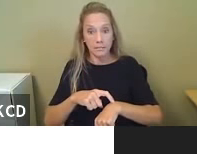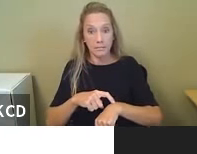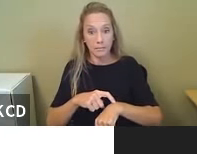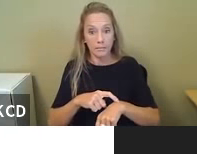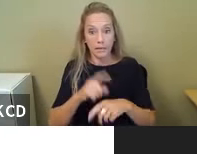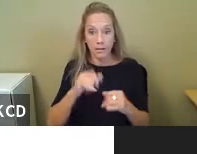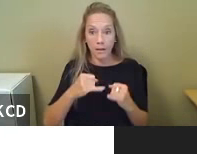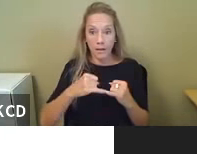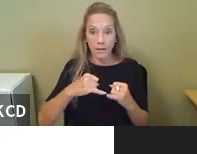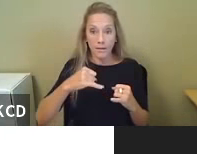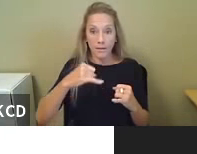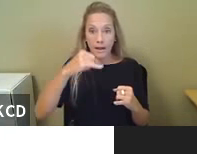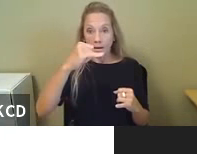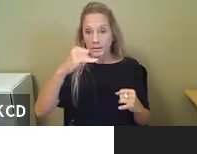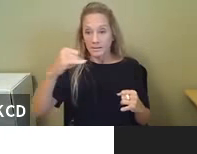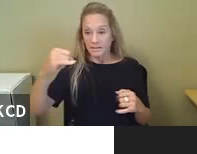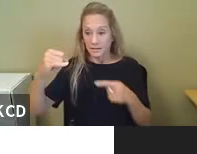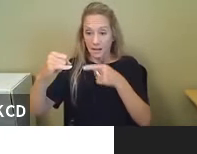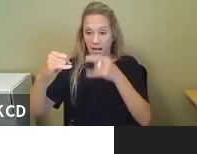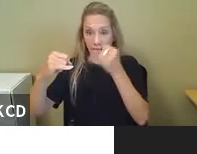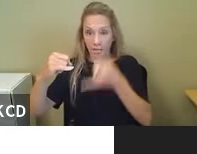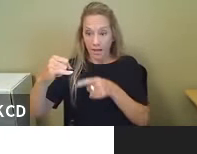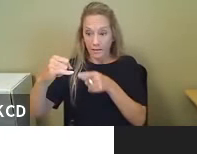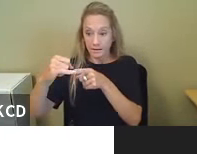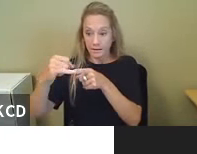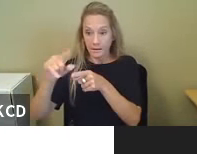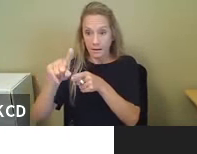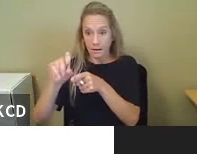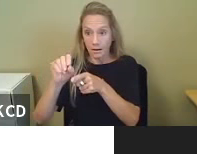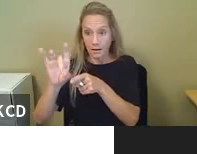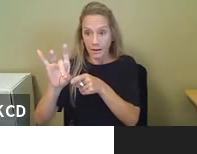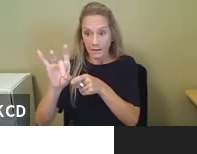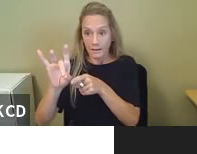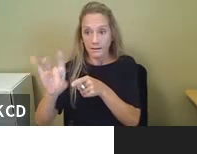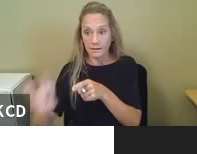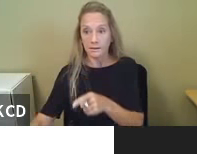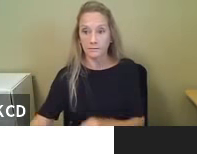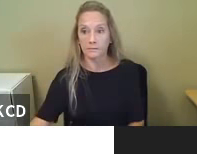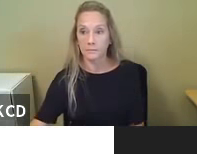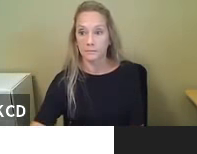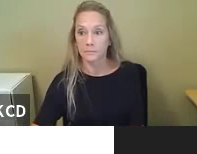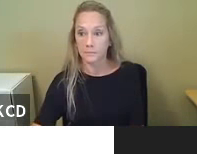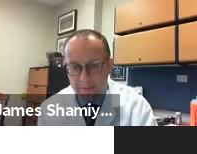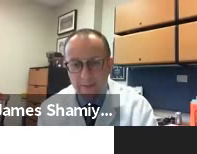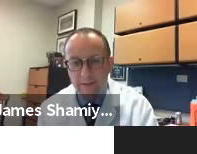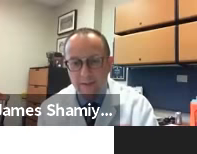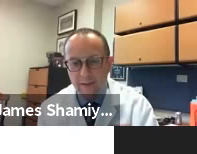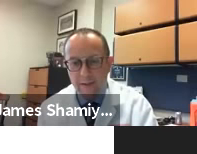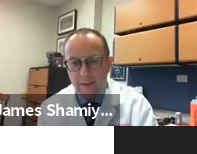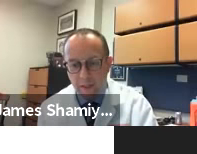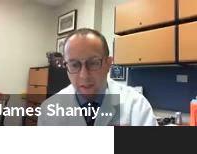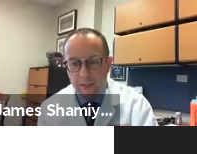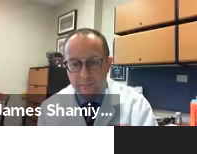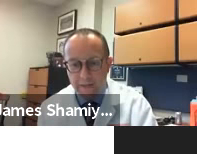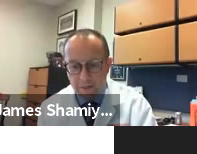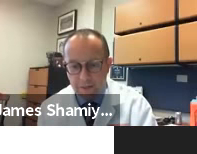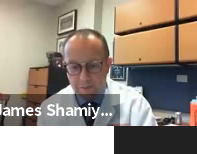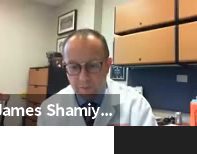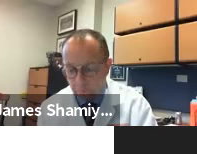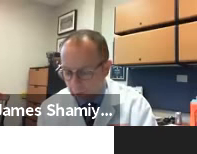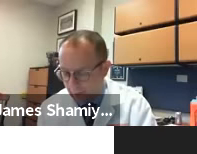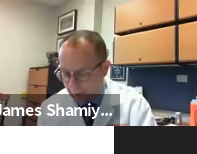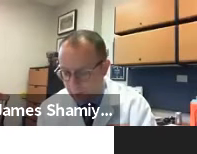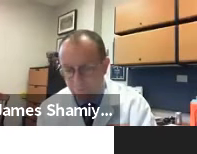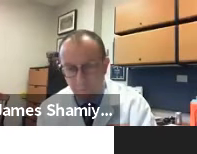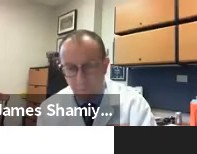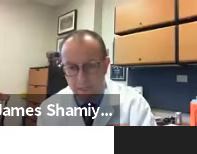line, that horizontal line at the very end by the 108, that is truly that there's been precisely 108 patients